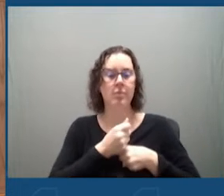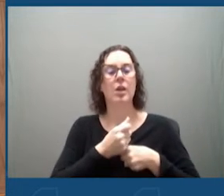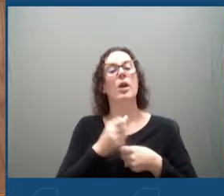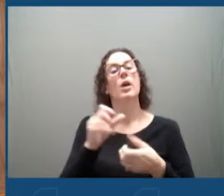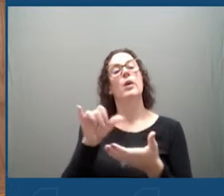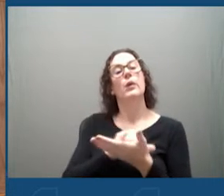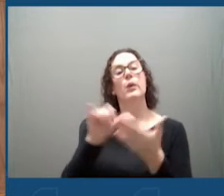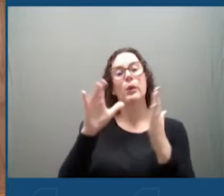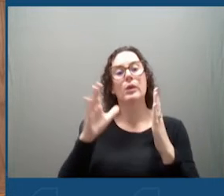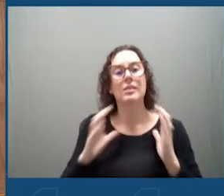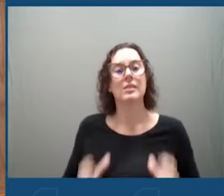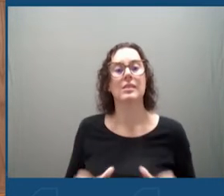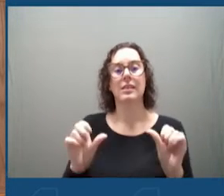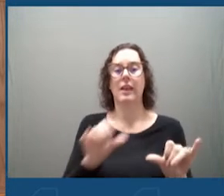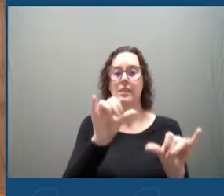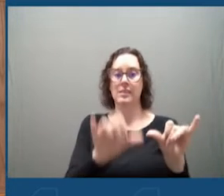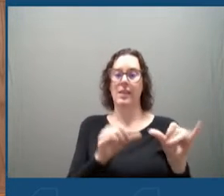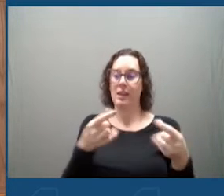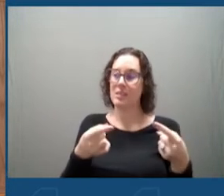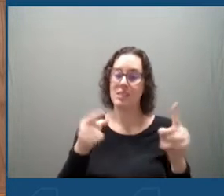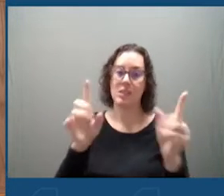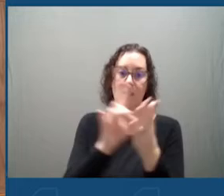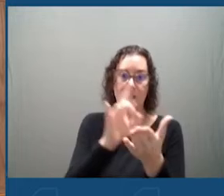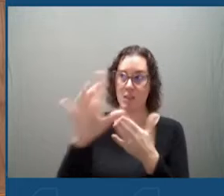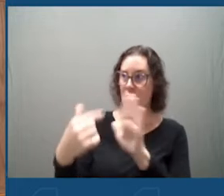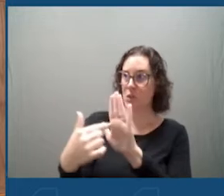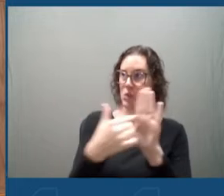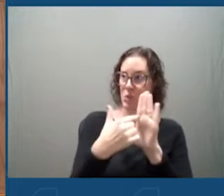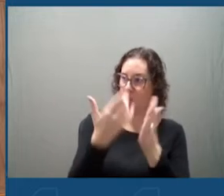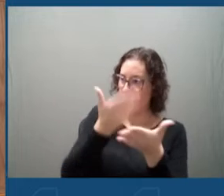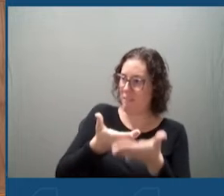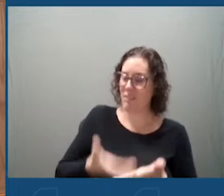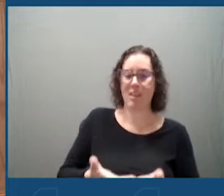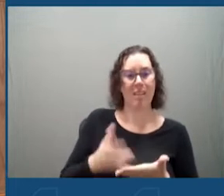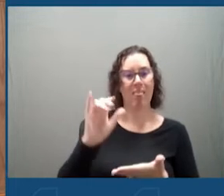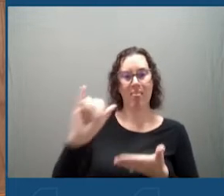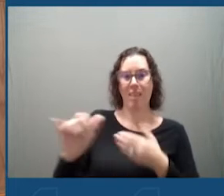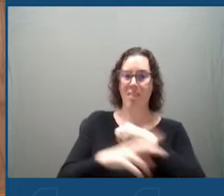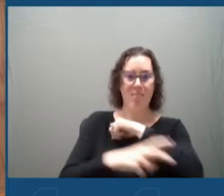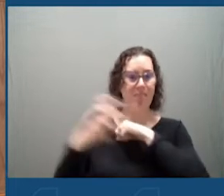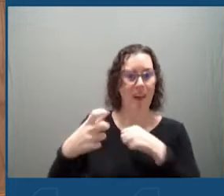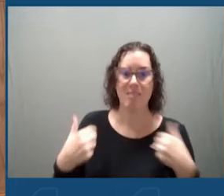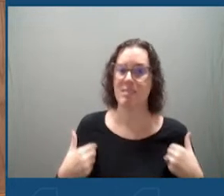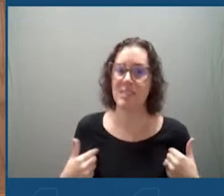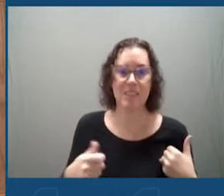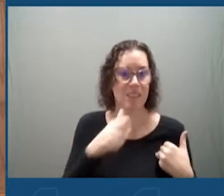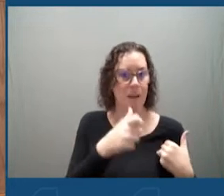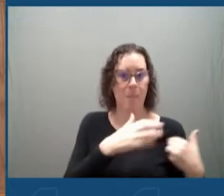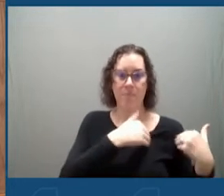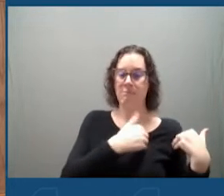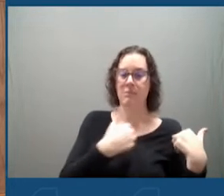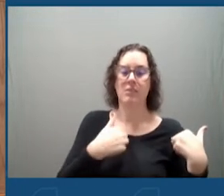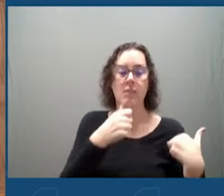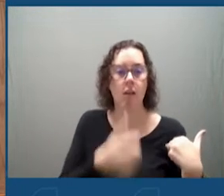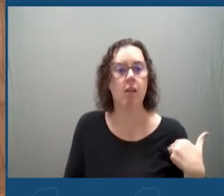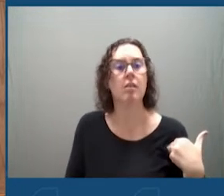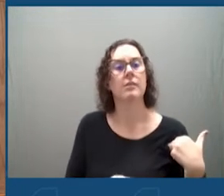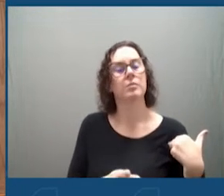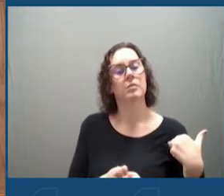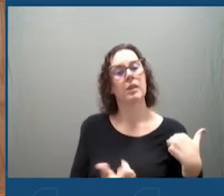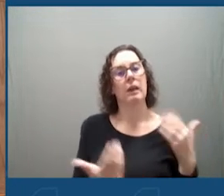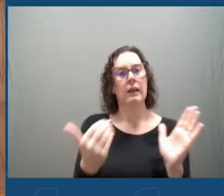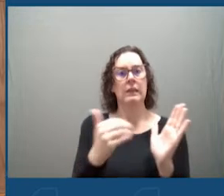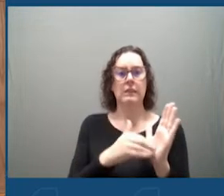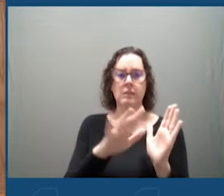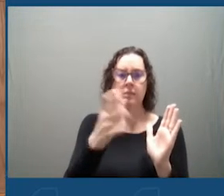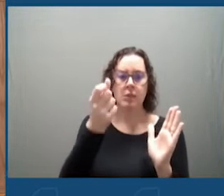stay eviction proceedings when they can show reasonable evidence that deed theft against them occurred. I can again recall a night where